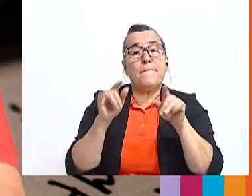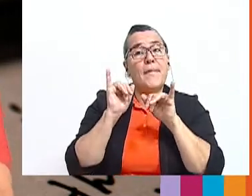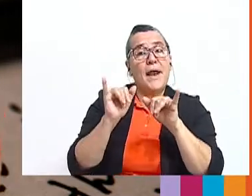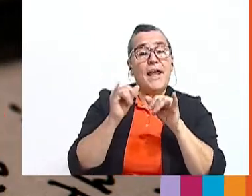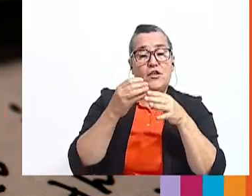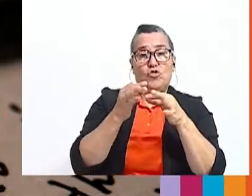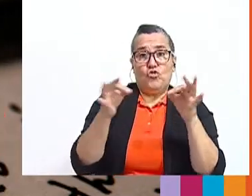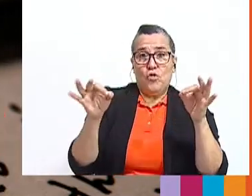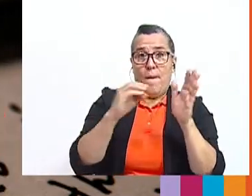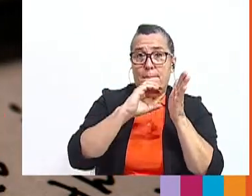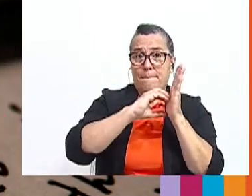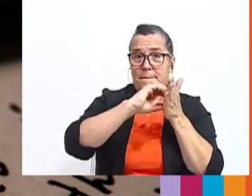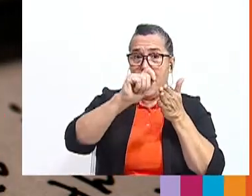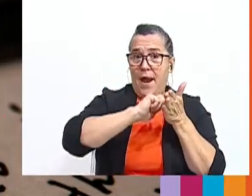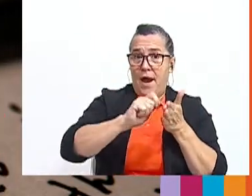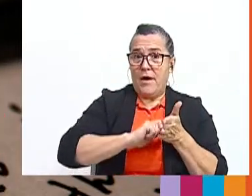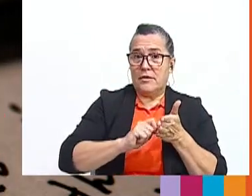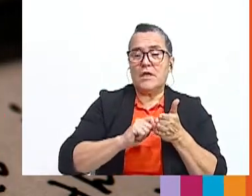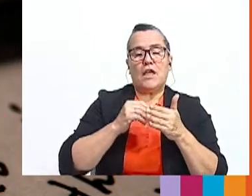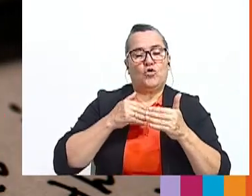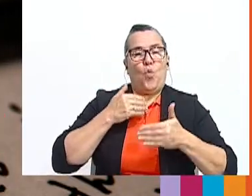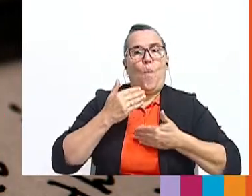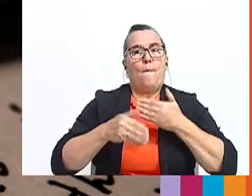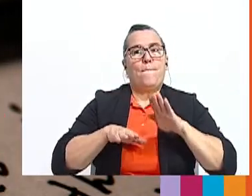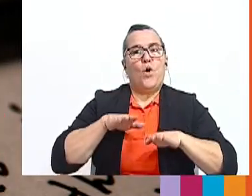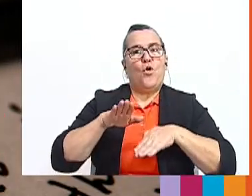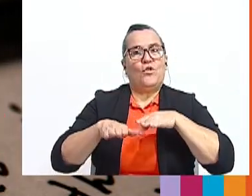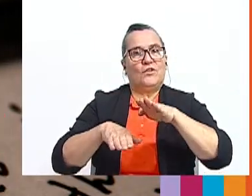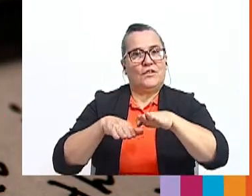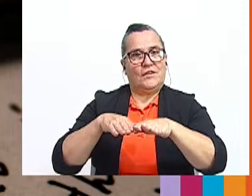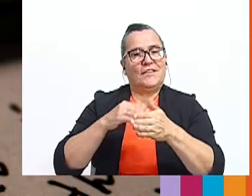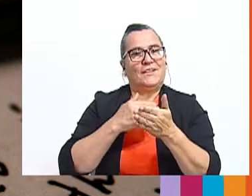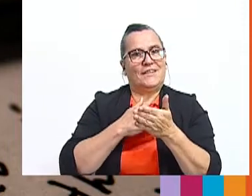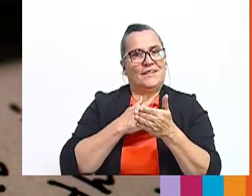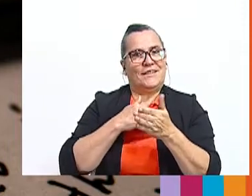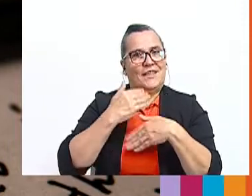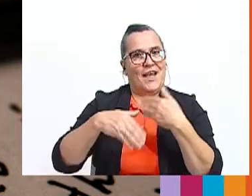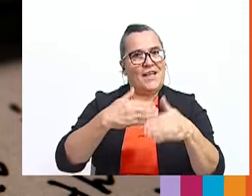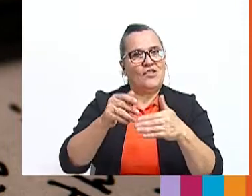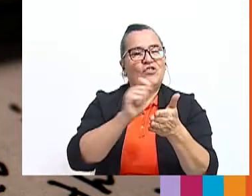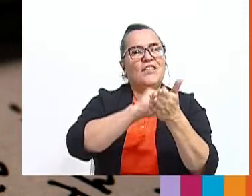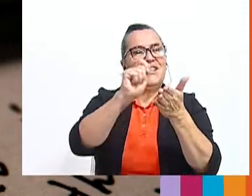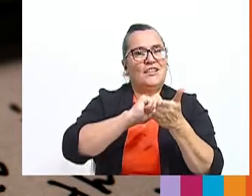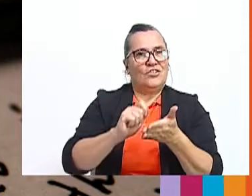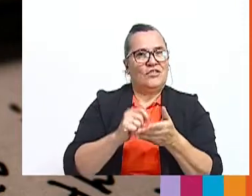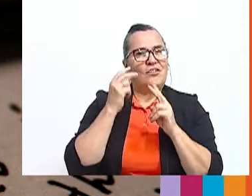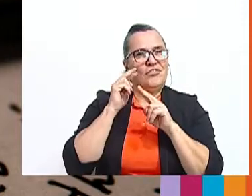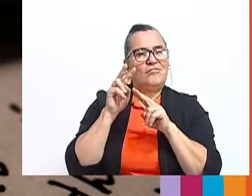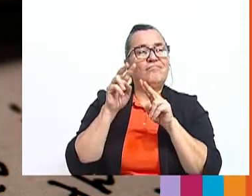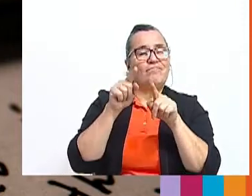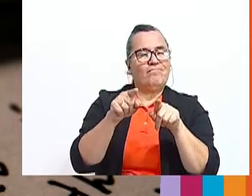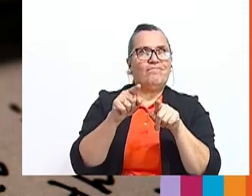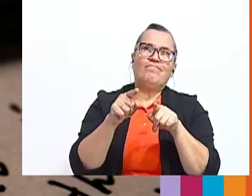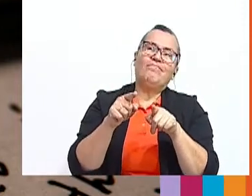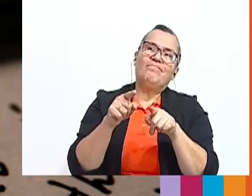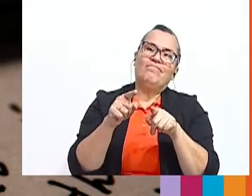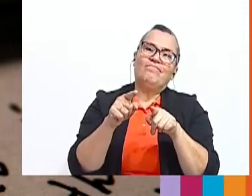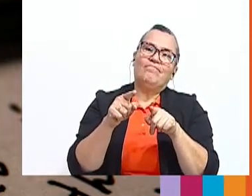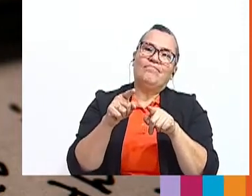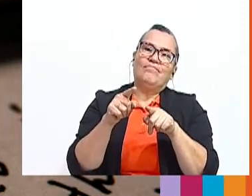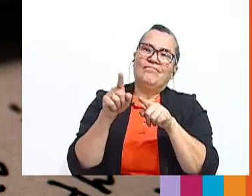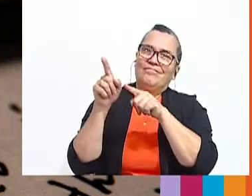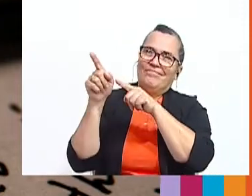paragraph, we're going to follow a process, right? Through the process of writing. So we're going to go through